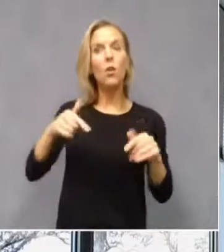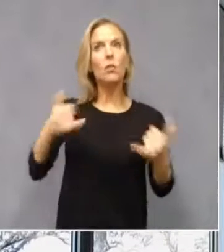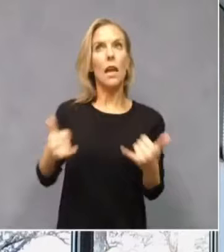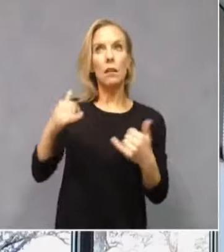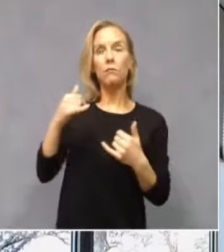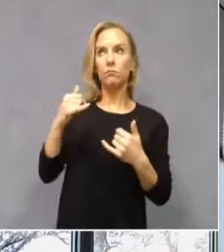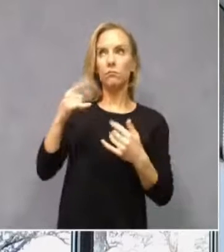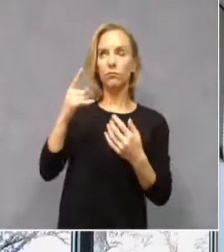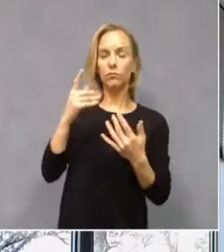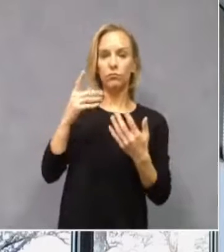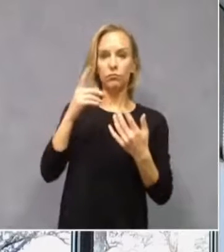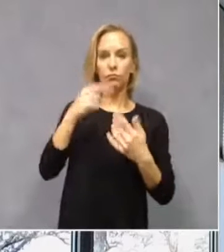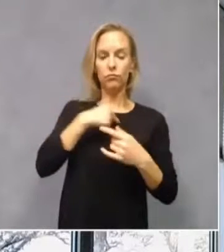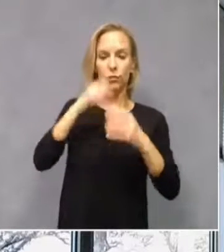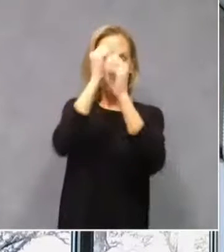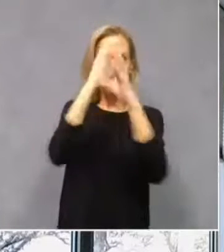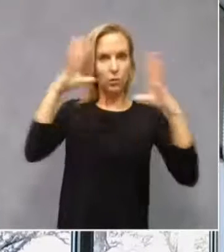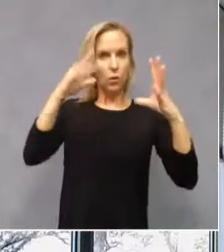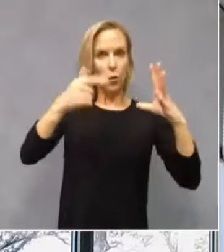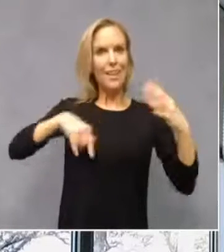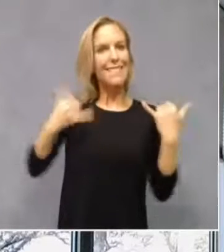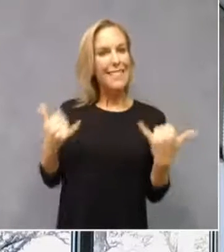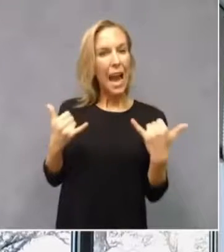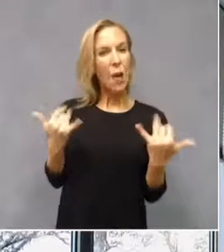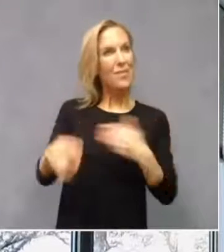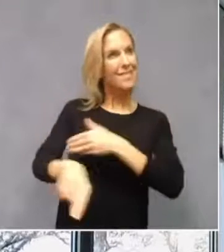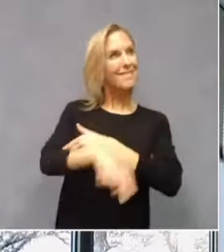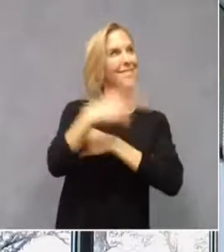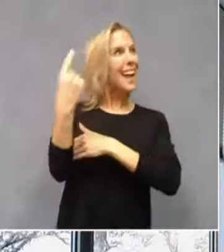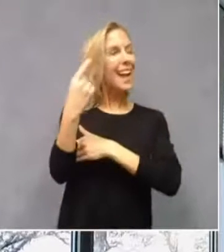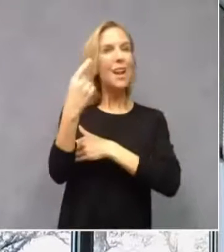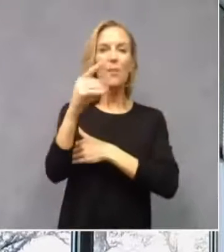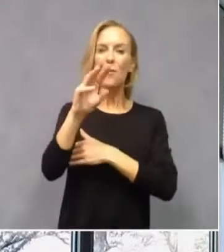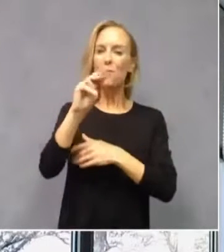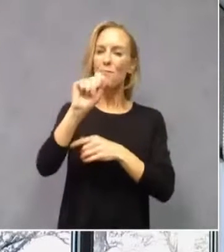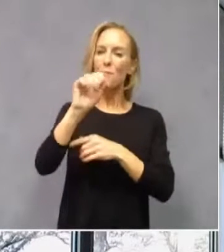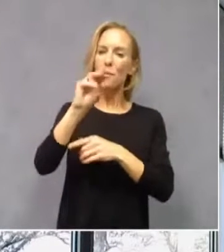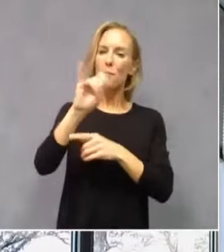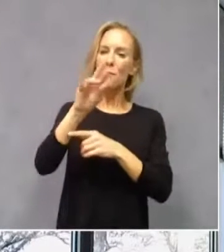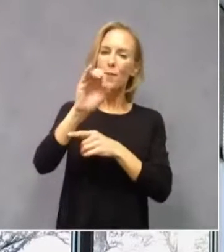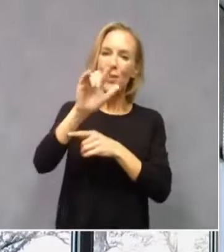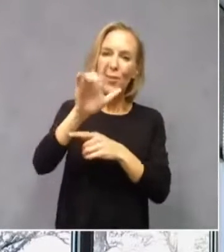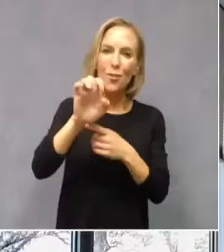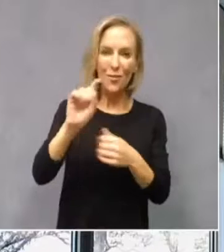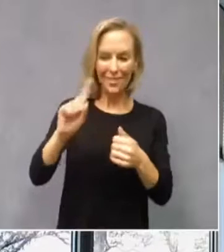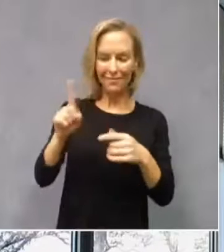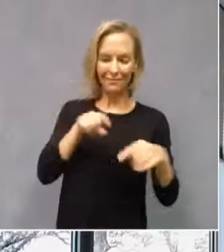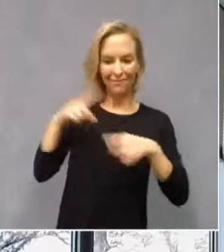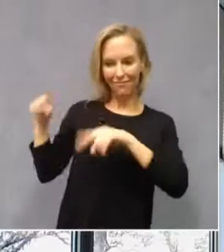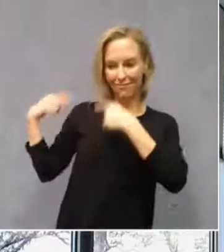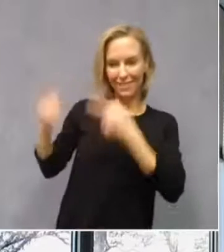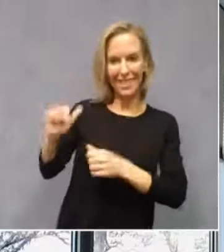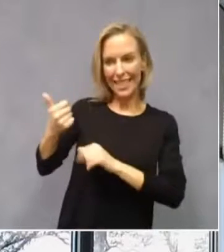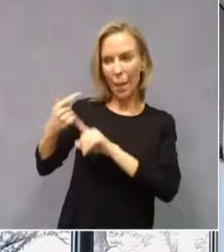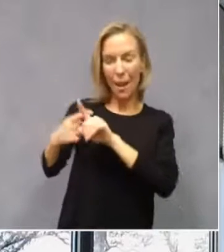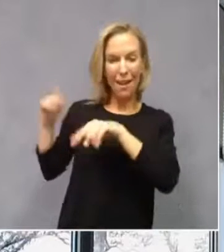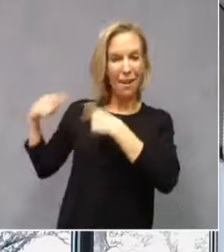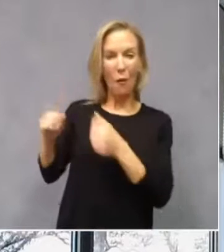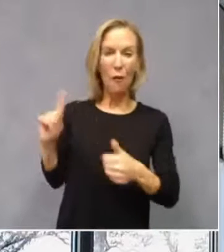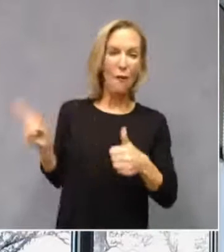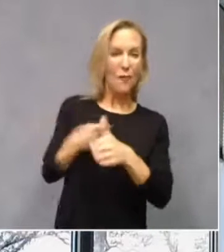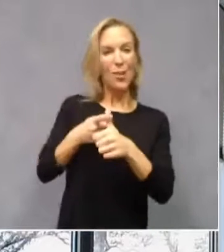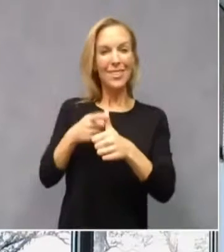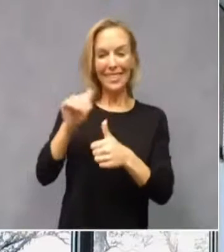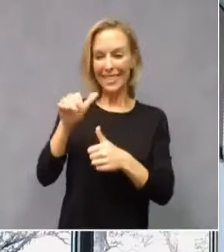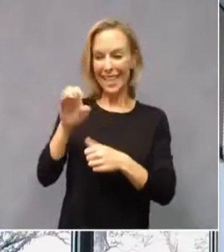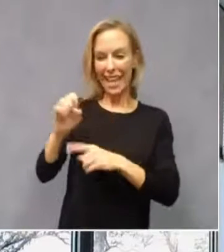modern medical miracle. We have vaccines 10 months from the time we had our first case in Kentucky. There is nothing like